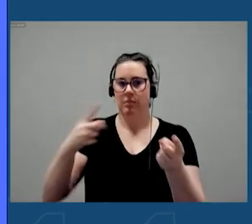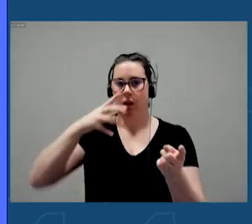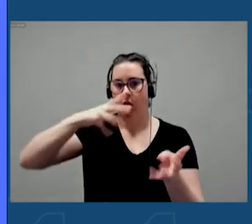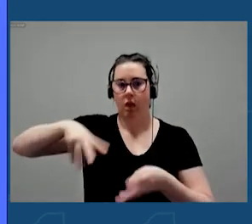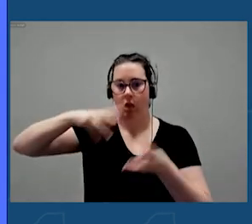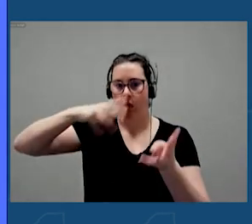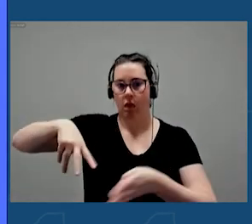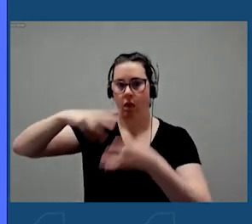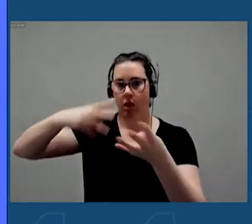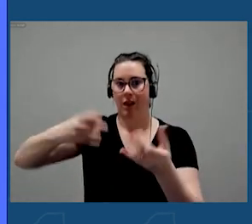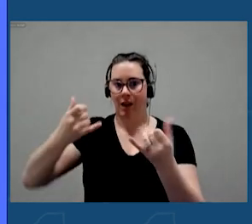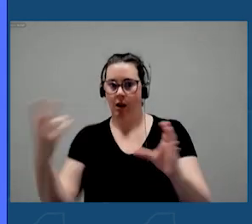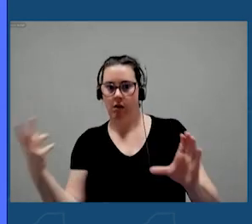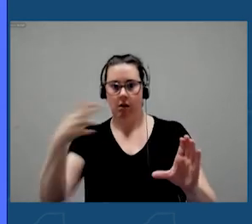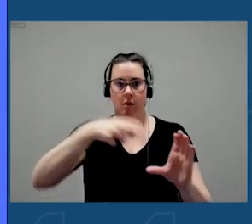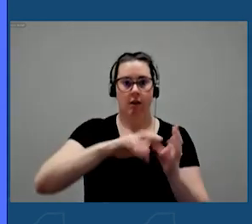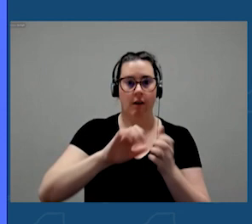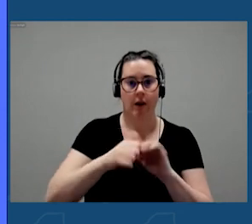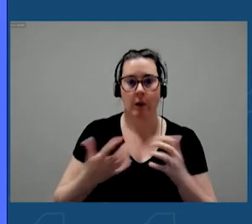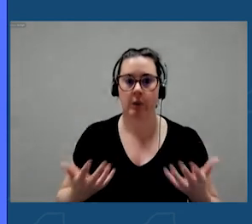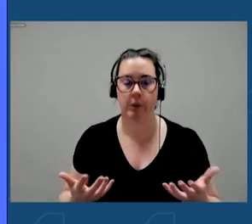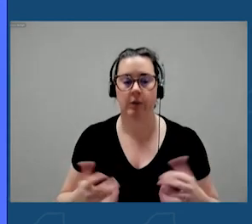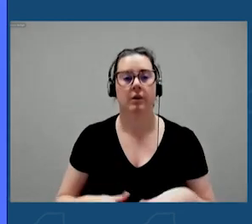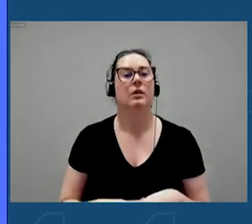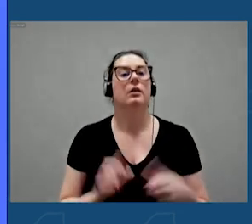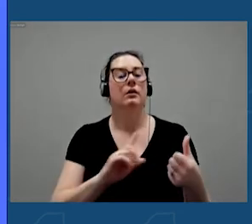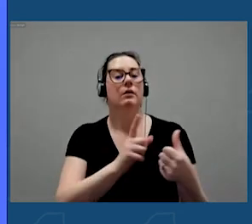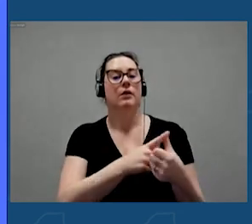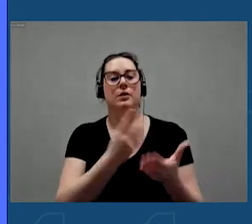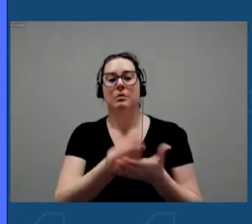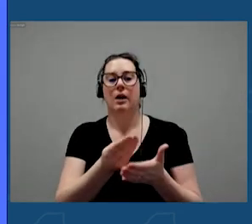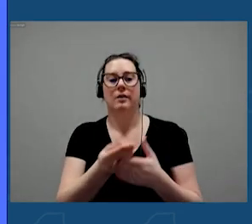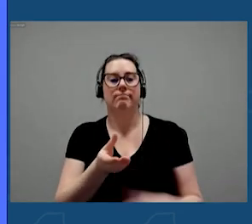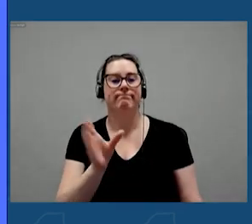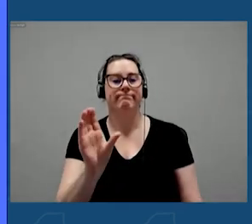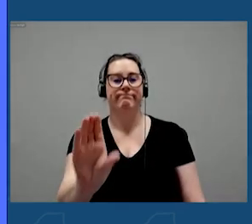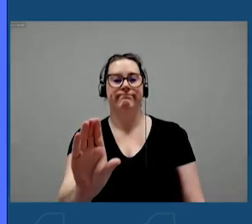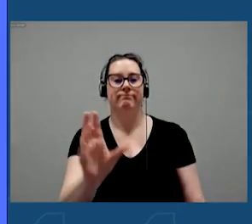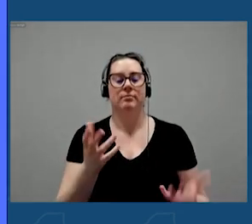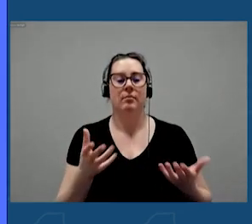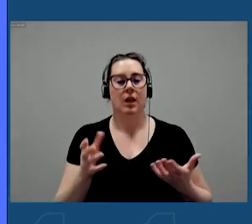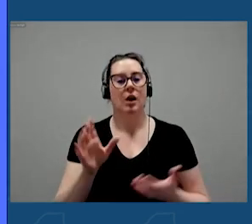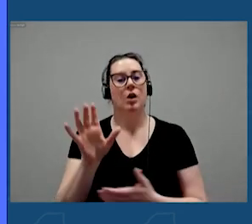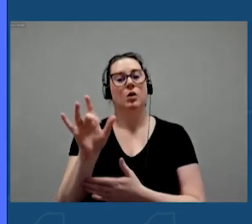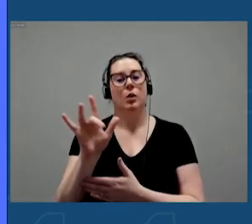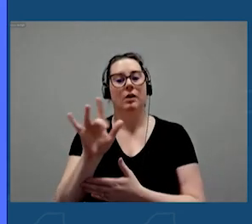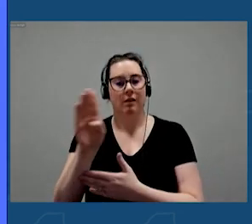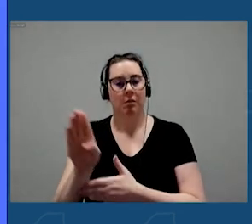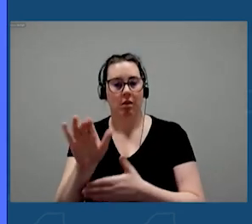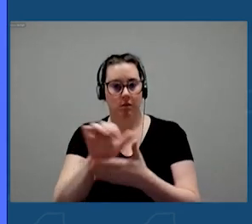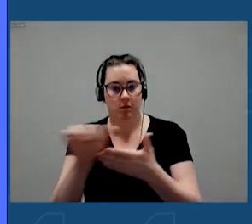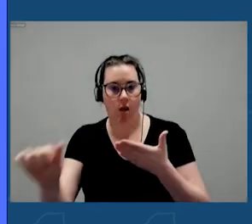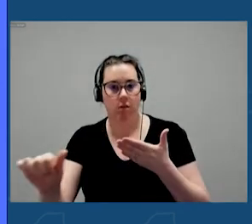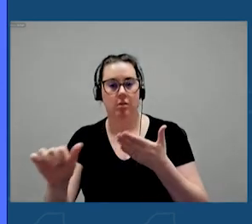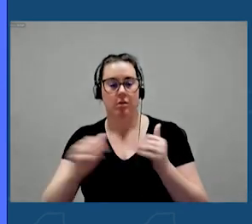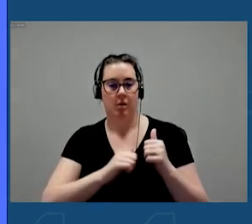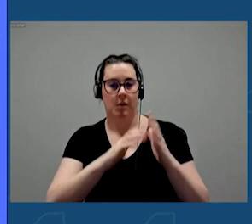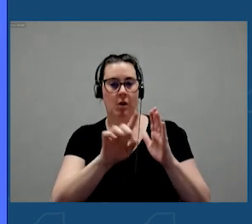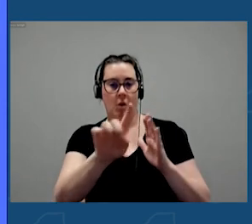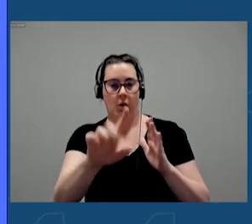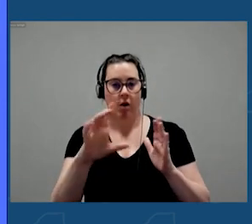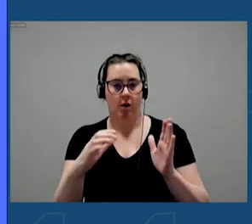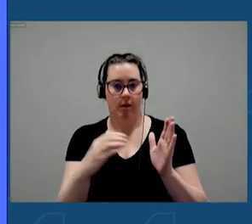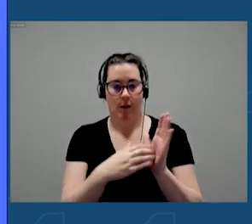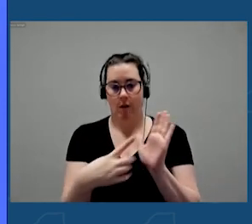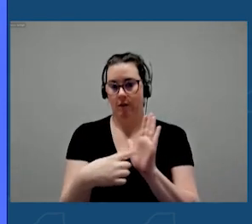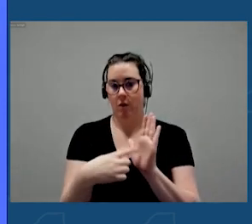that journey. First of all, we start with putting money on the table. $25 billion to build 100,000 affordable housing